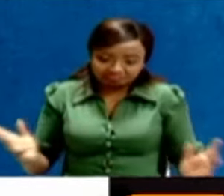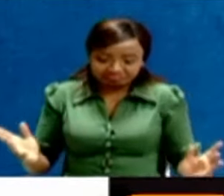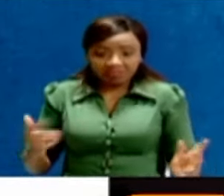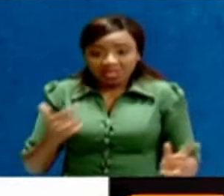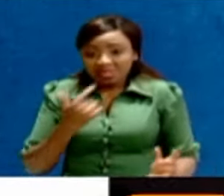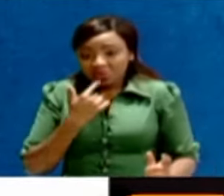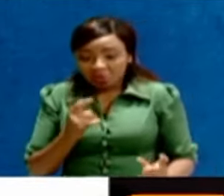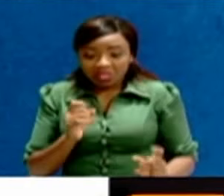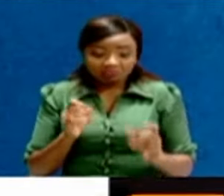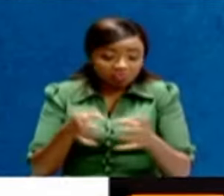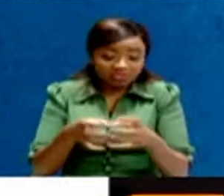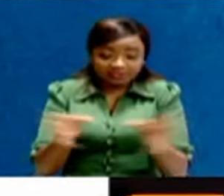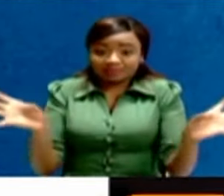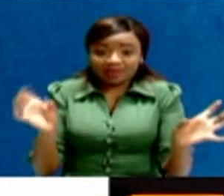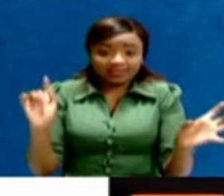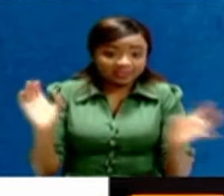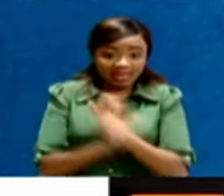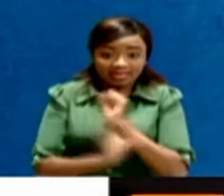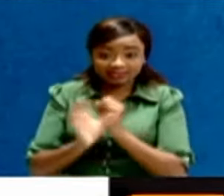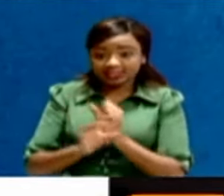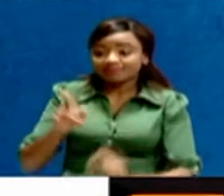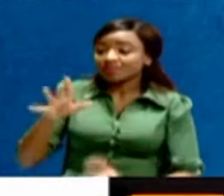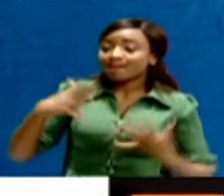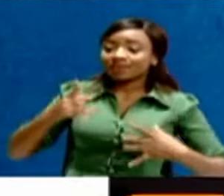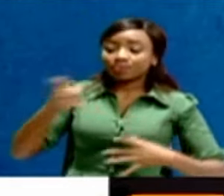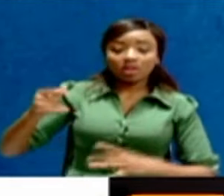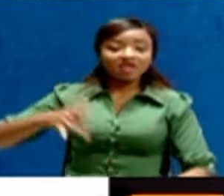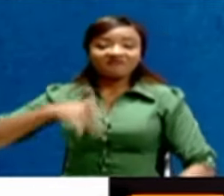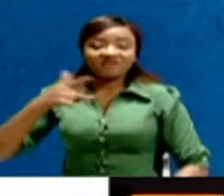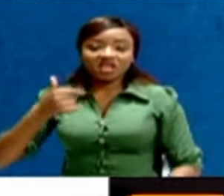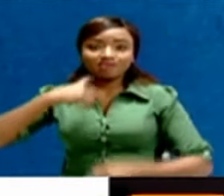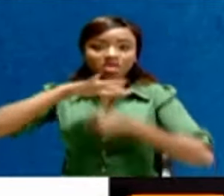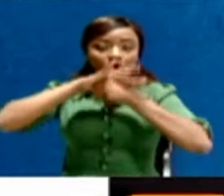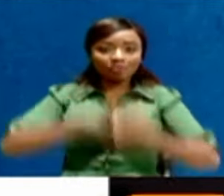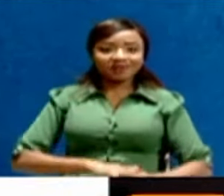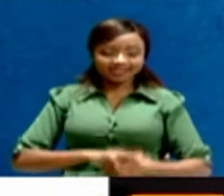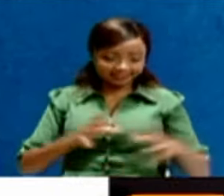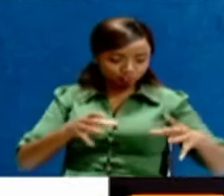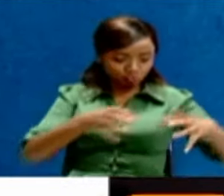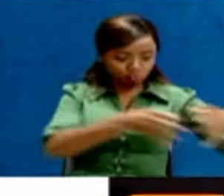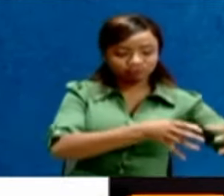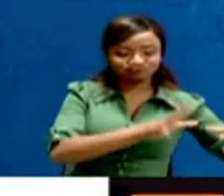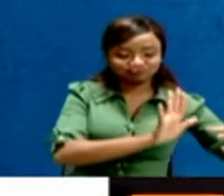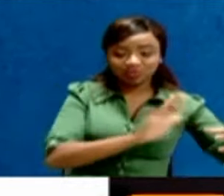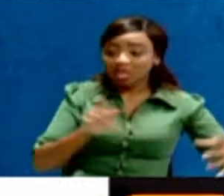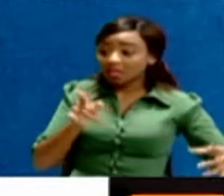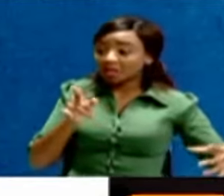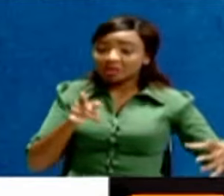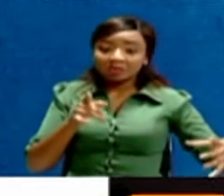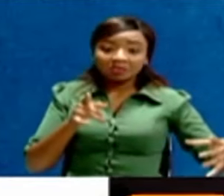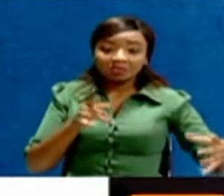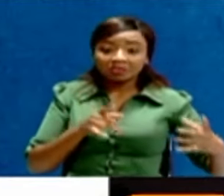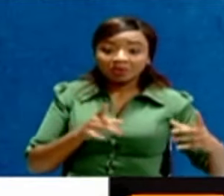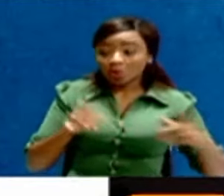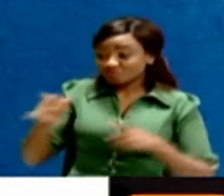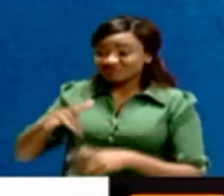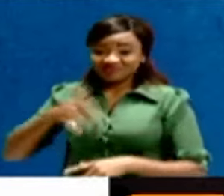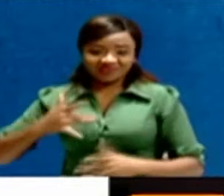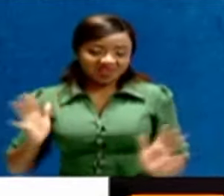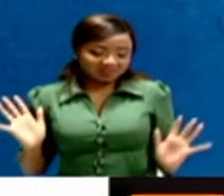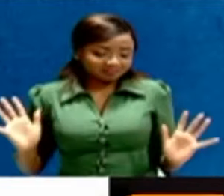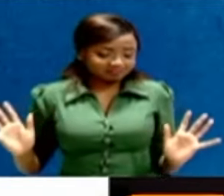us split this country into two. Let us move. For those who feel like they are discriminated and marginalized, you know, let us go our way. And those one